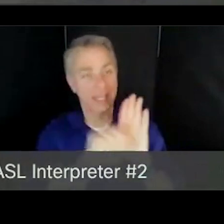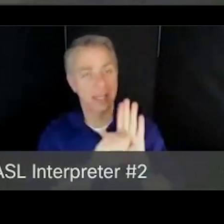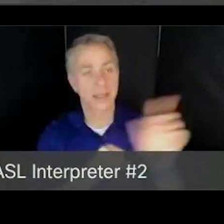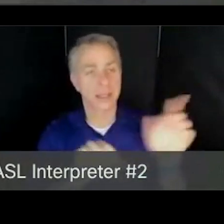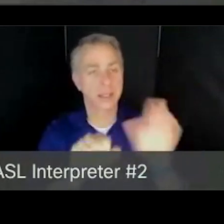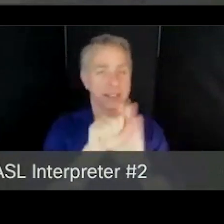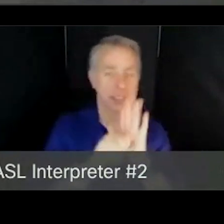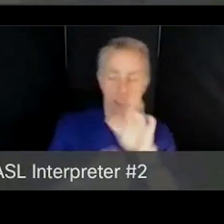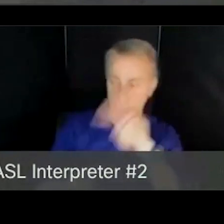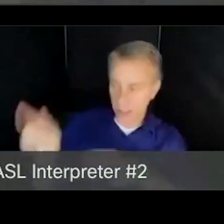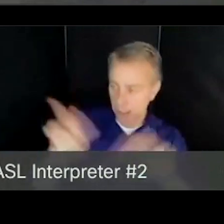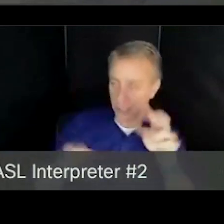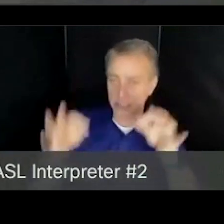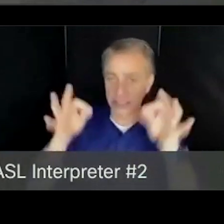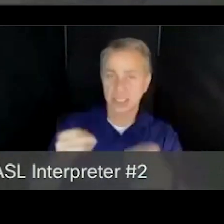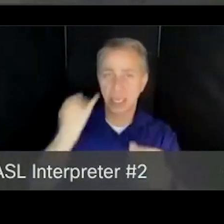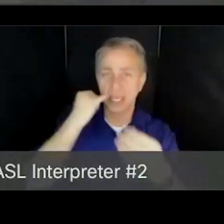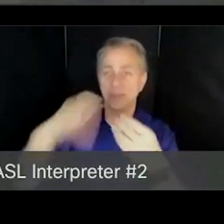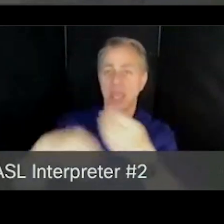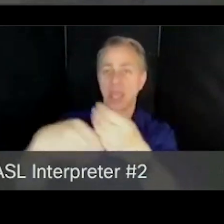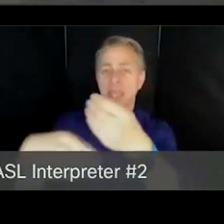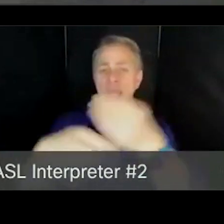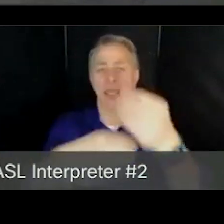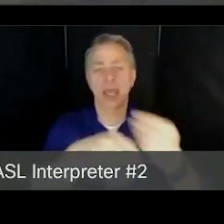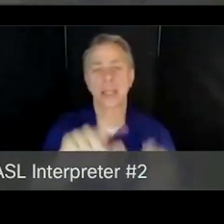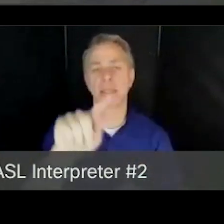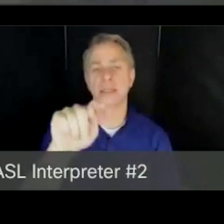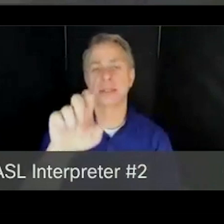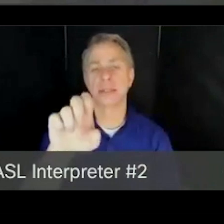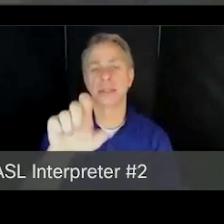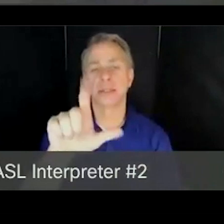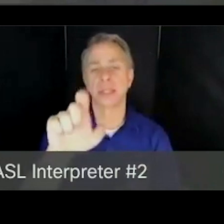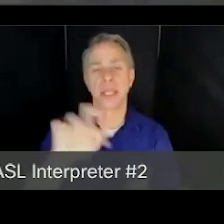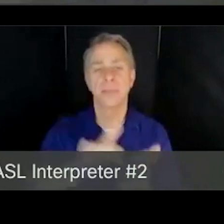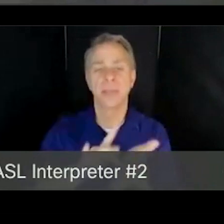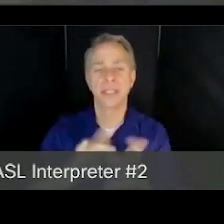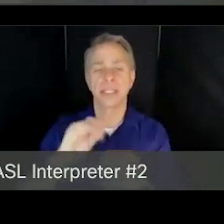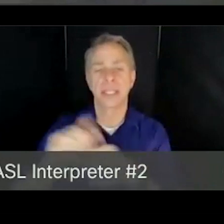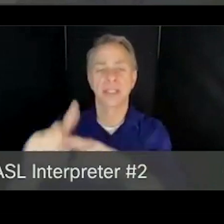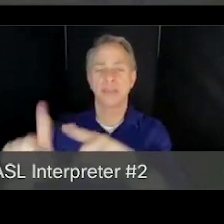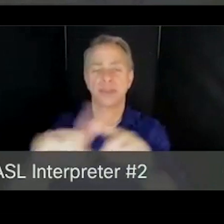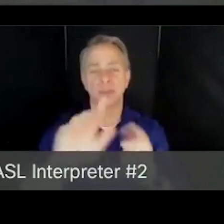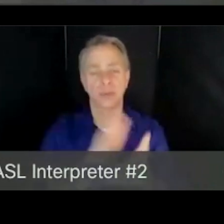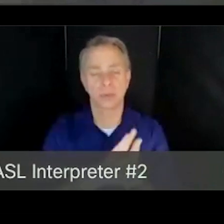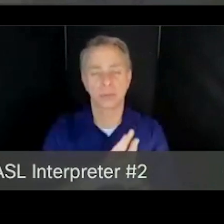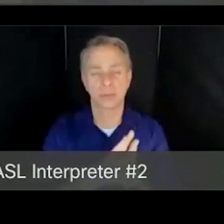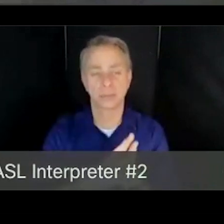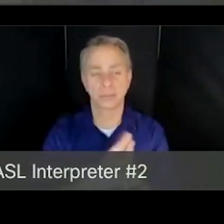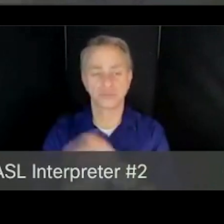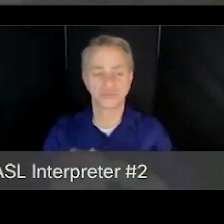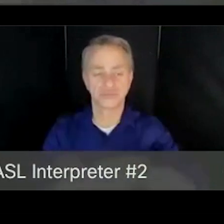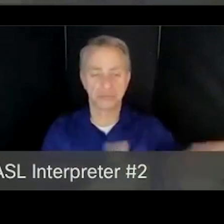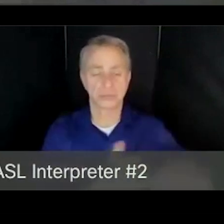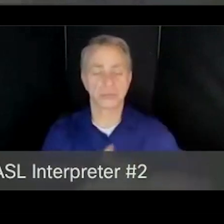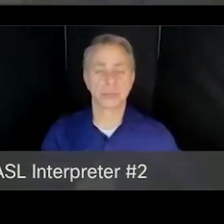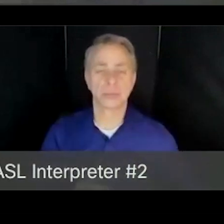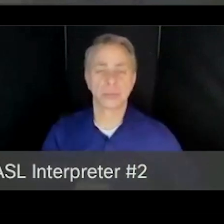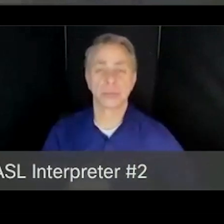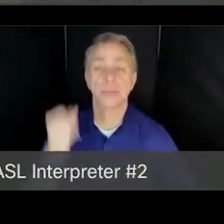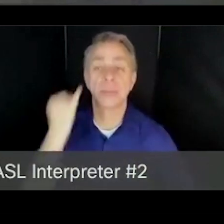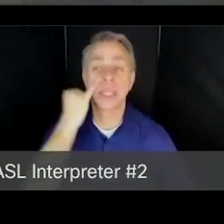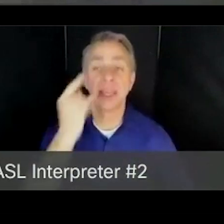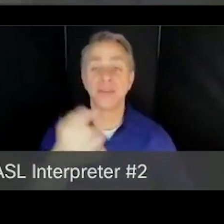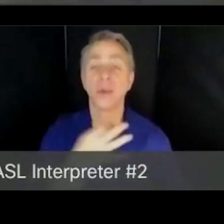these telemedicine units based in schools. On the other hand, if your research was, do coal plants lead,